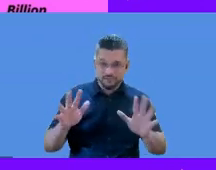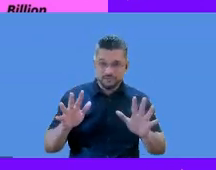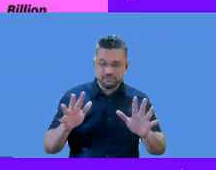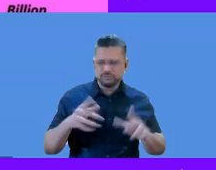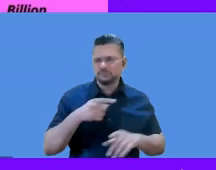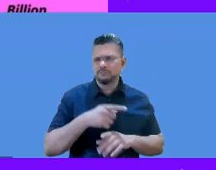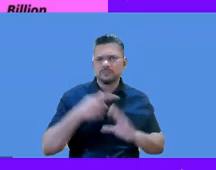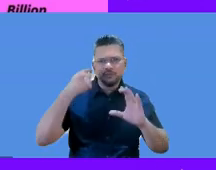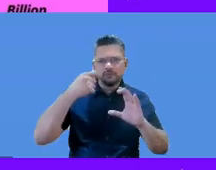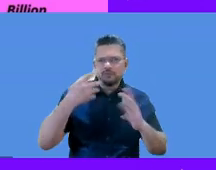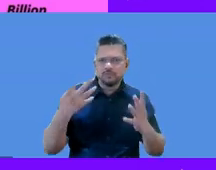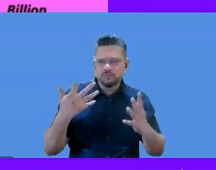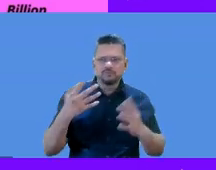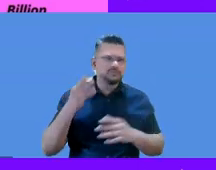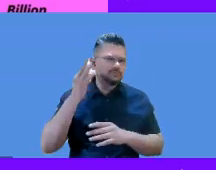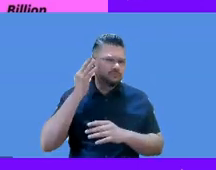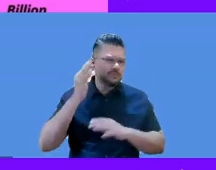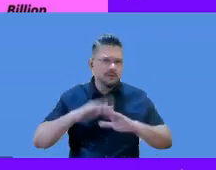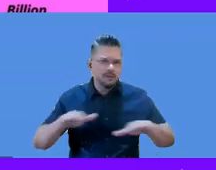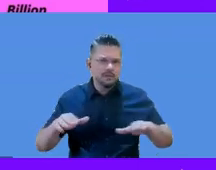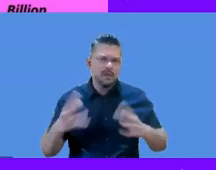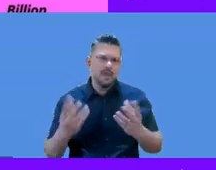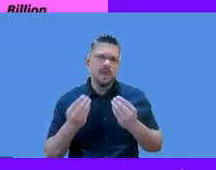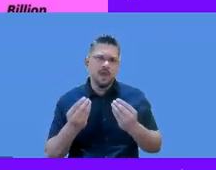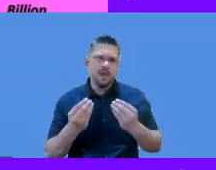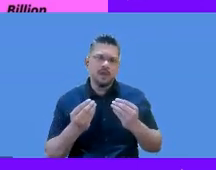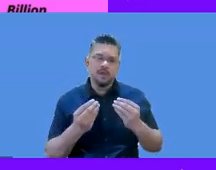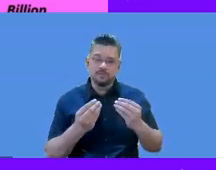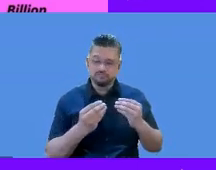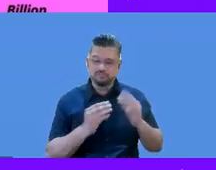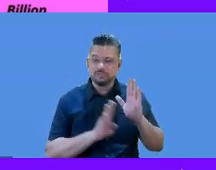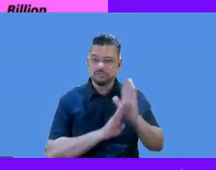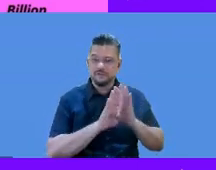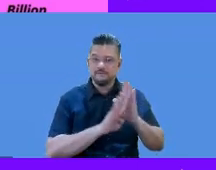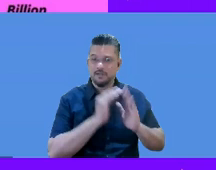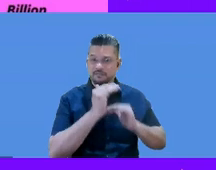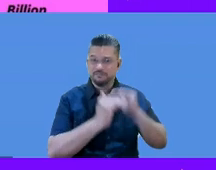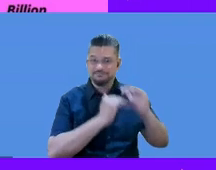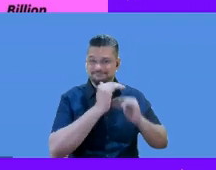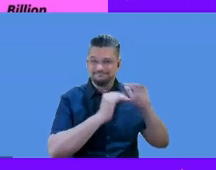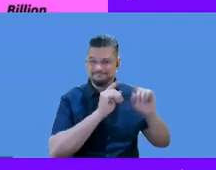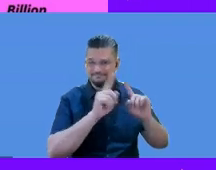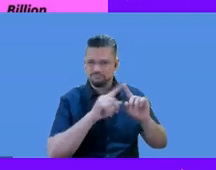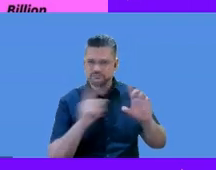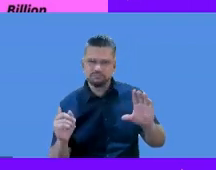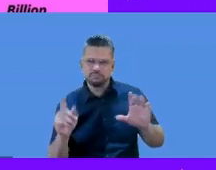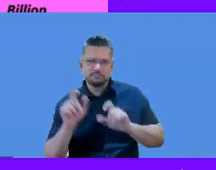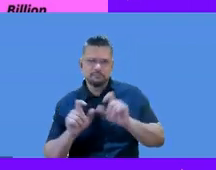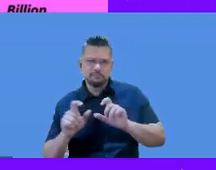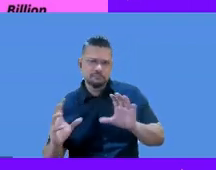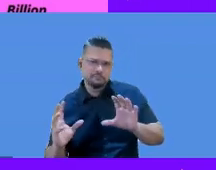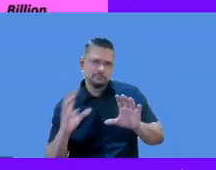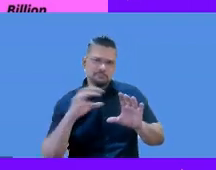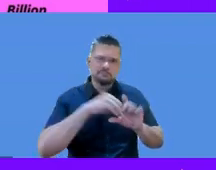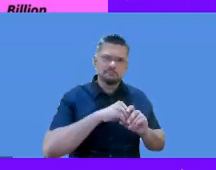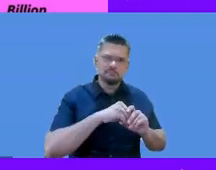development. And they will tell you a little bit about, you know, what they face on their journey to health clinics. And what barriers and opportunities